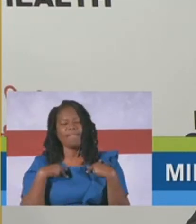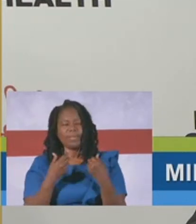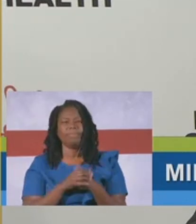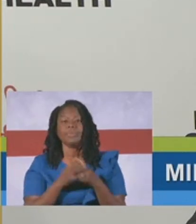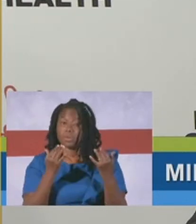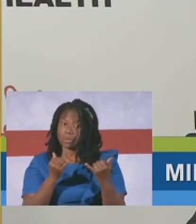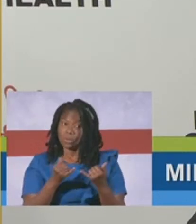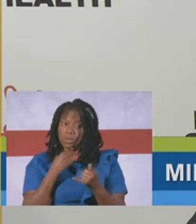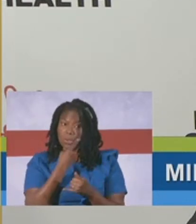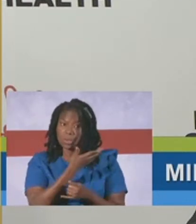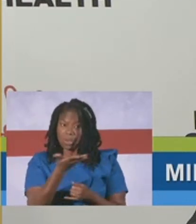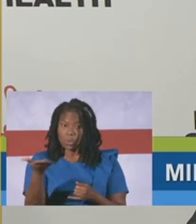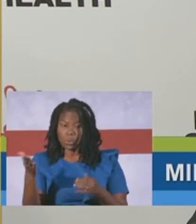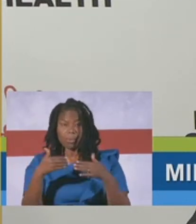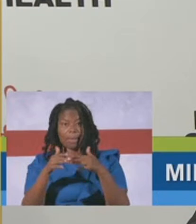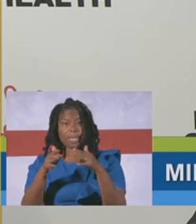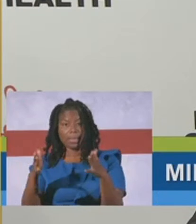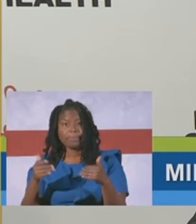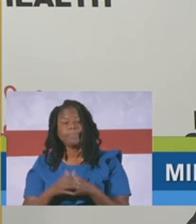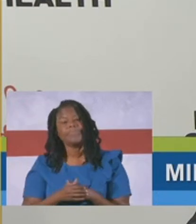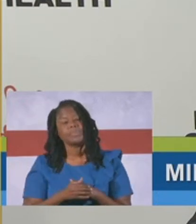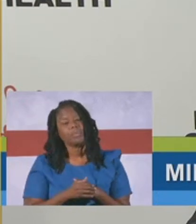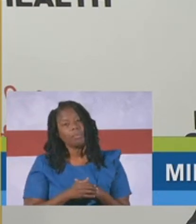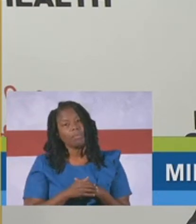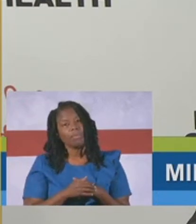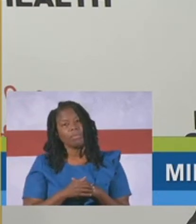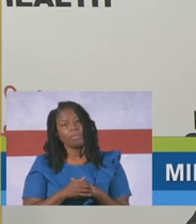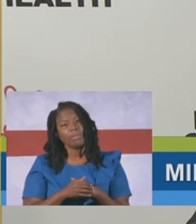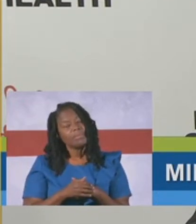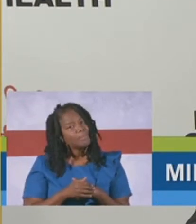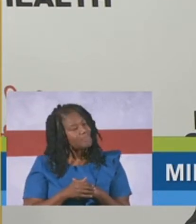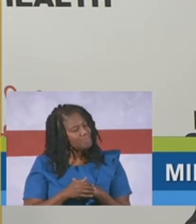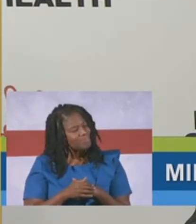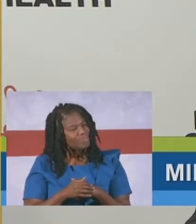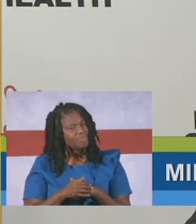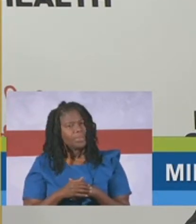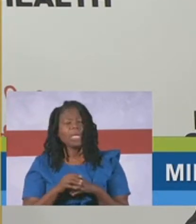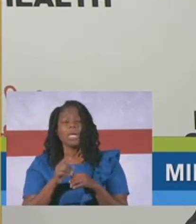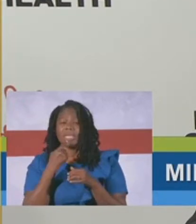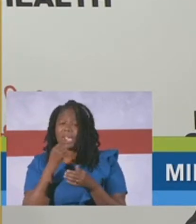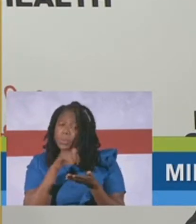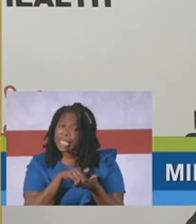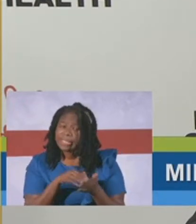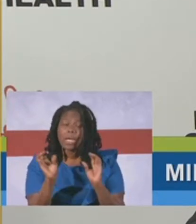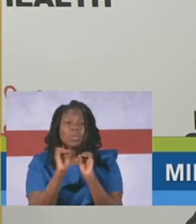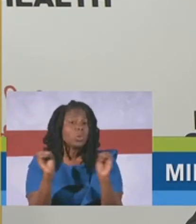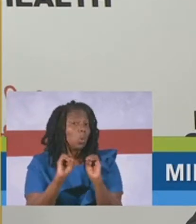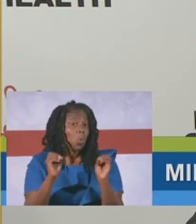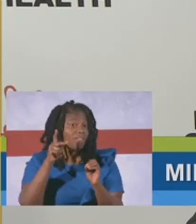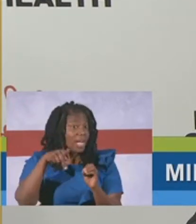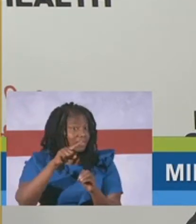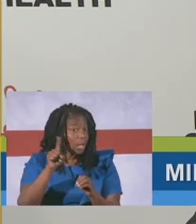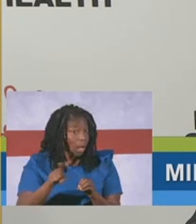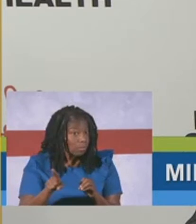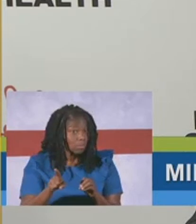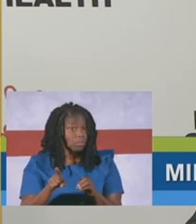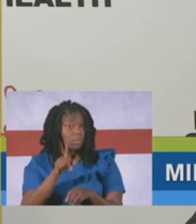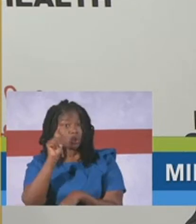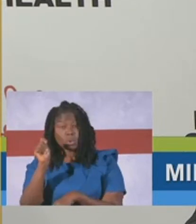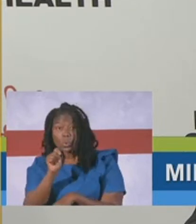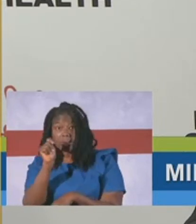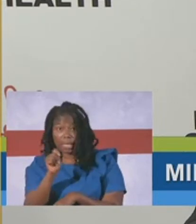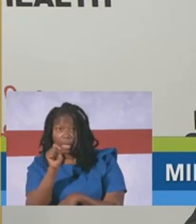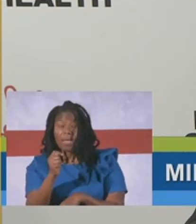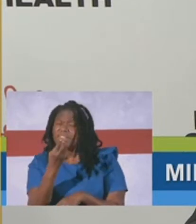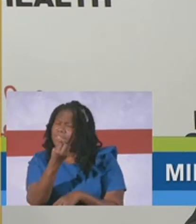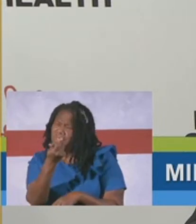alert members of the public that no Pfizer vaccinations will be given out from Tuesday, just for a couple of